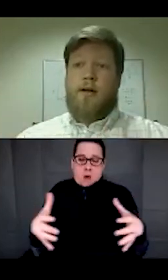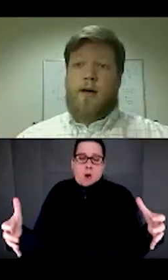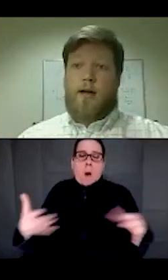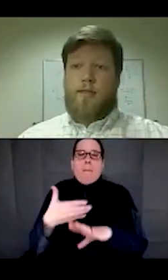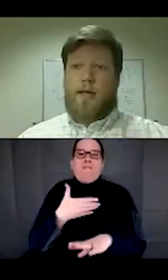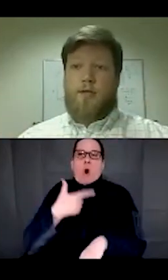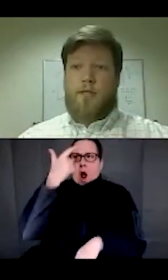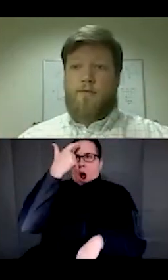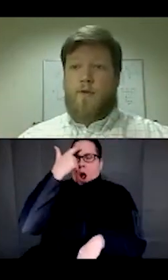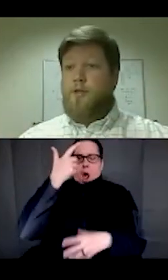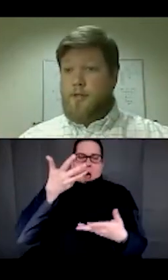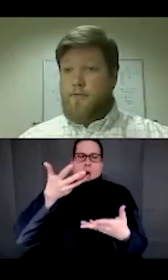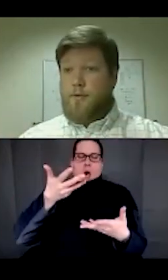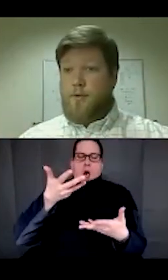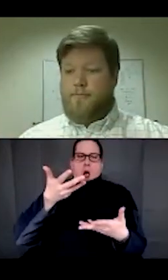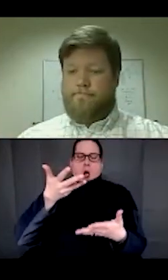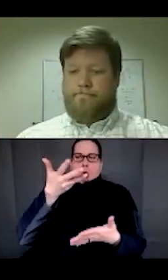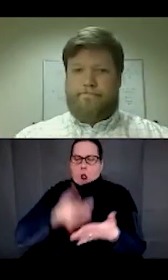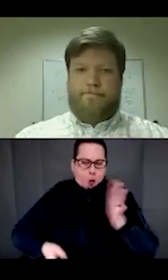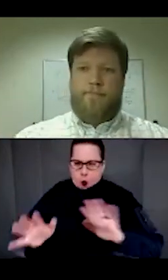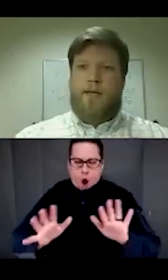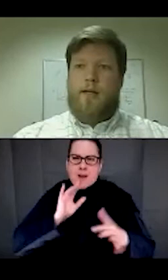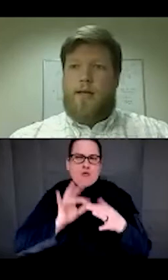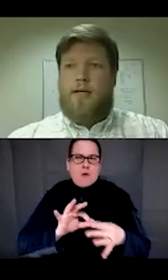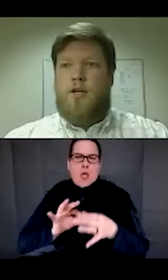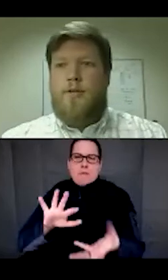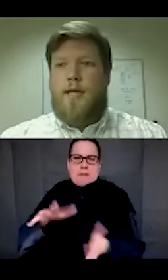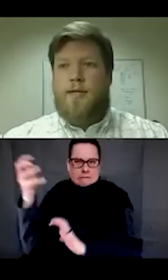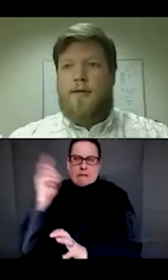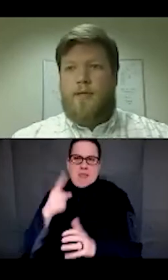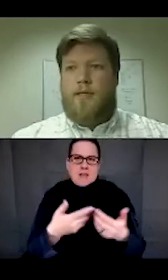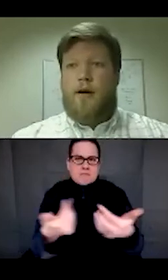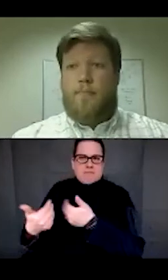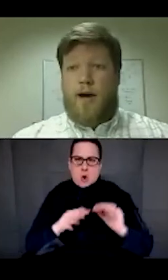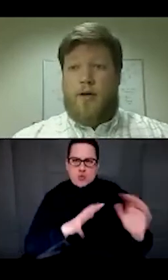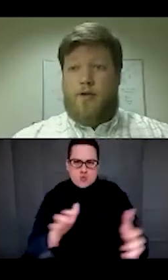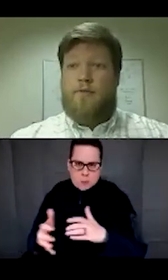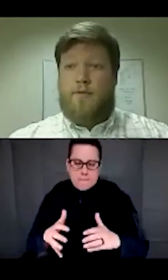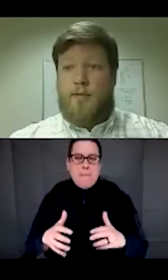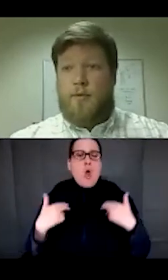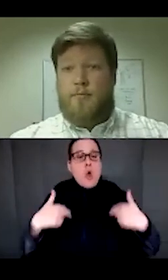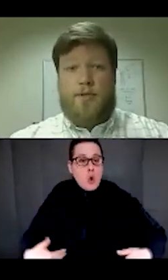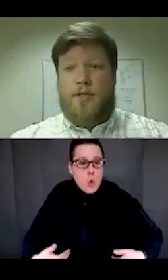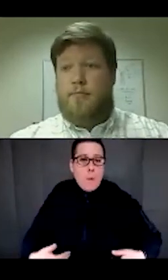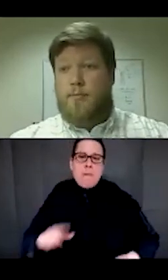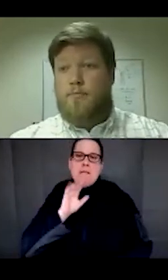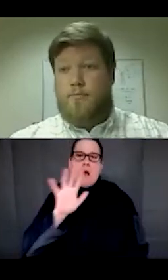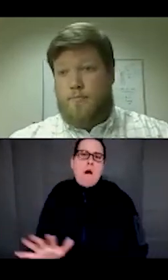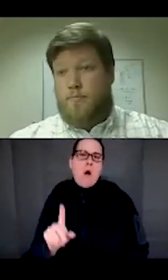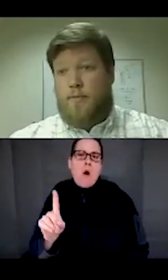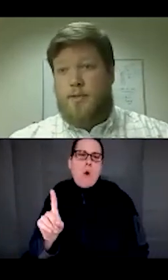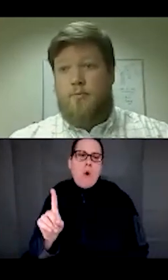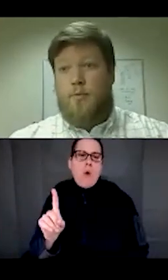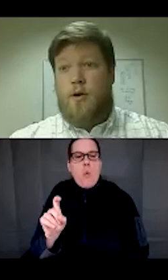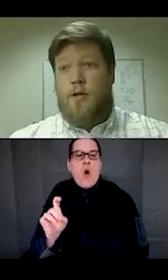splinter, and then you need to fracture into different groups. In humans, that ends up being about 150 people, which is a